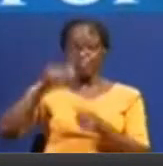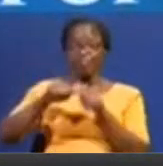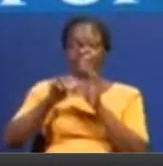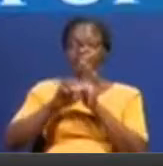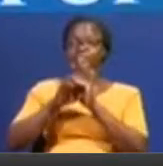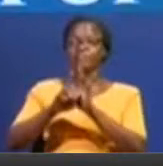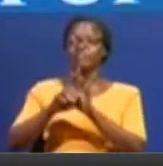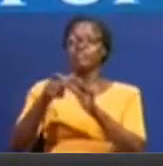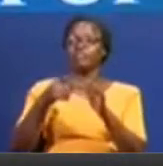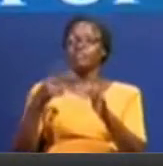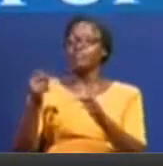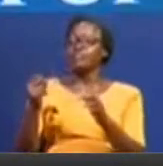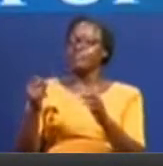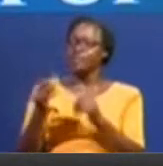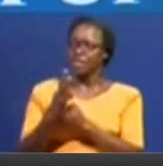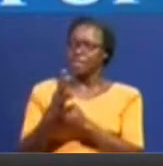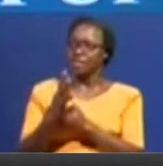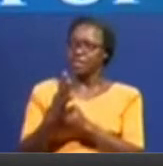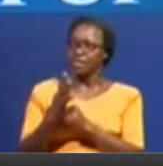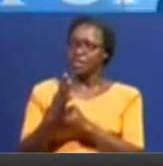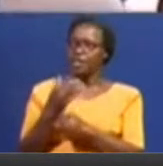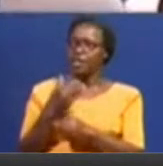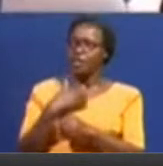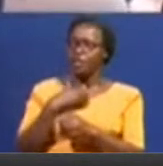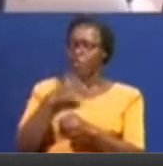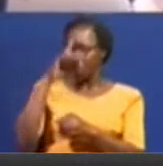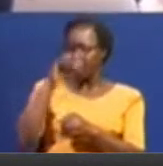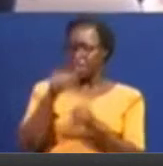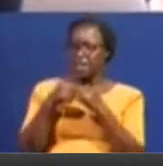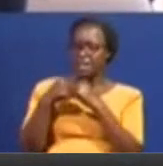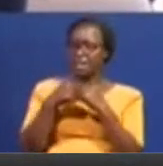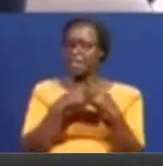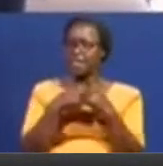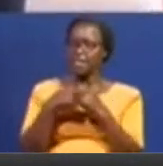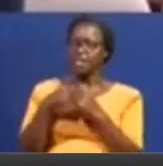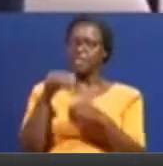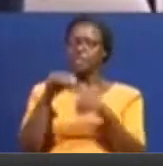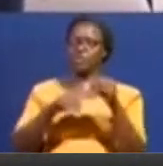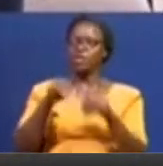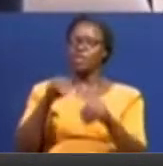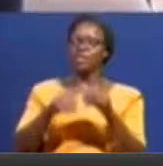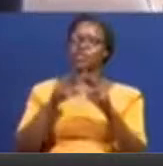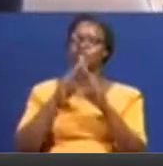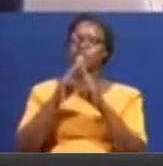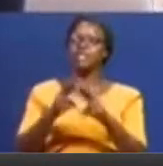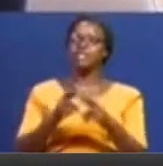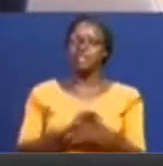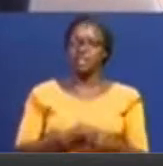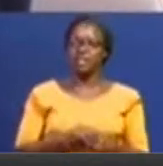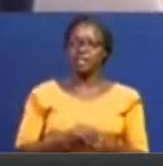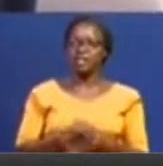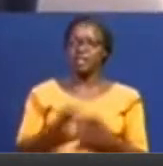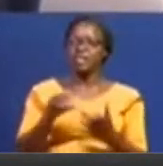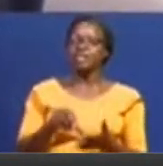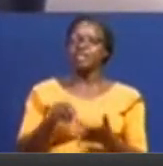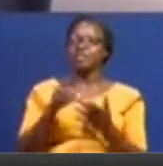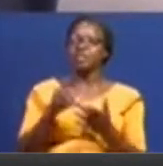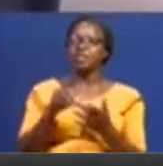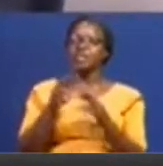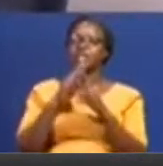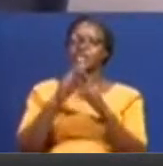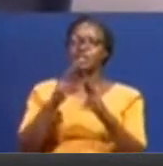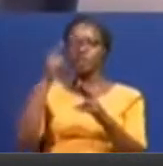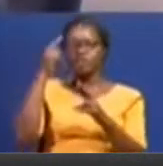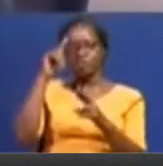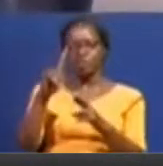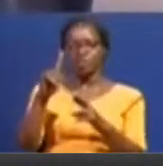since 2013, we have had serious challenges to election results, especially results